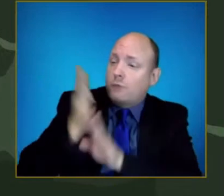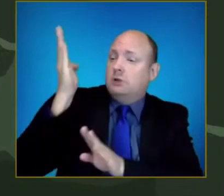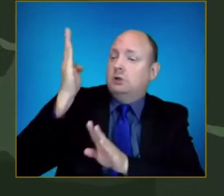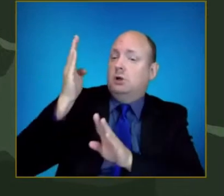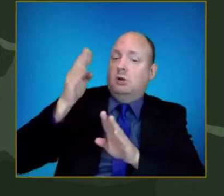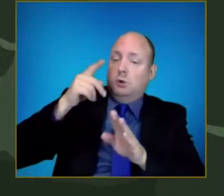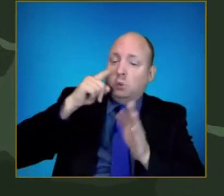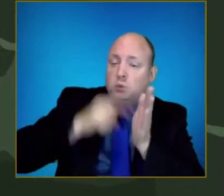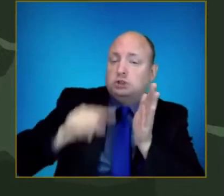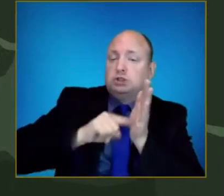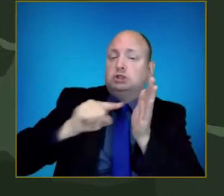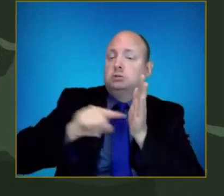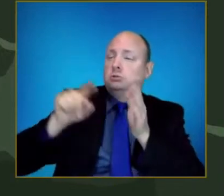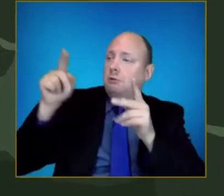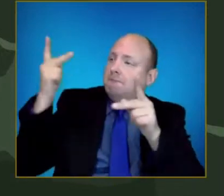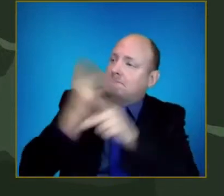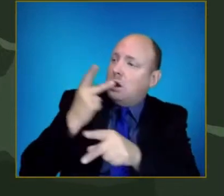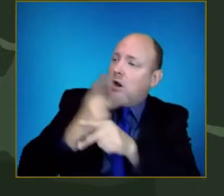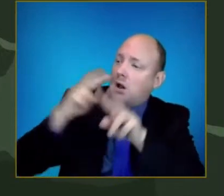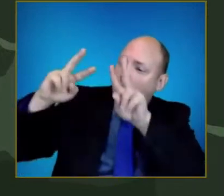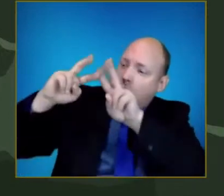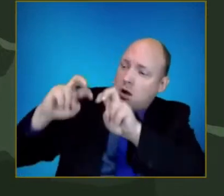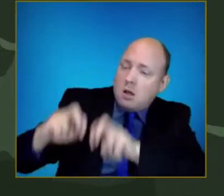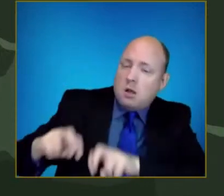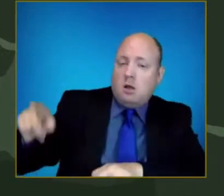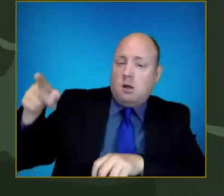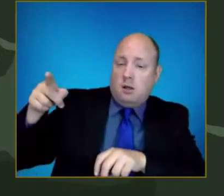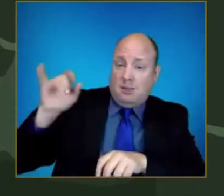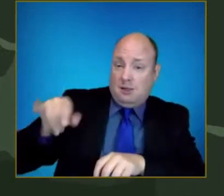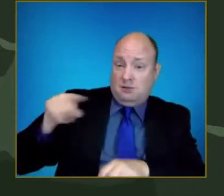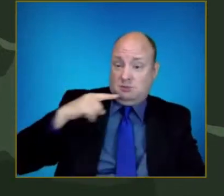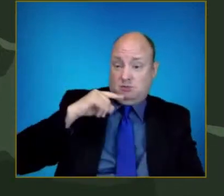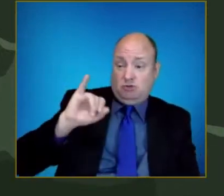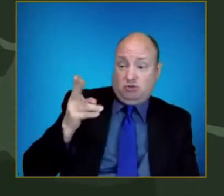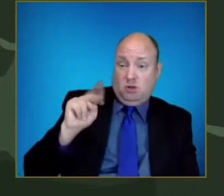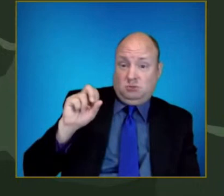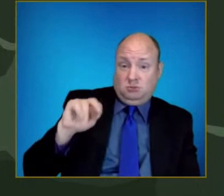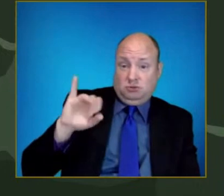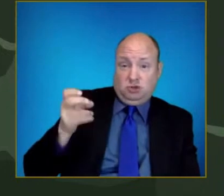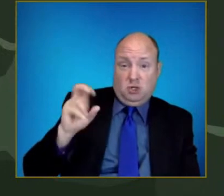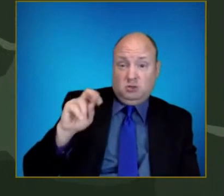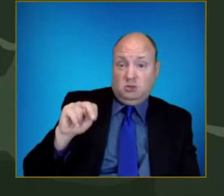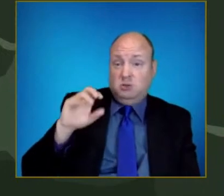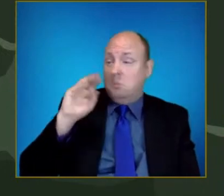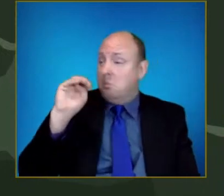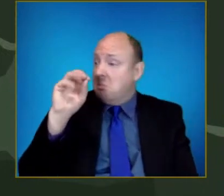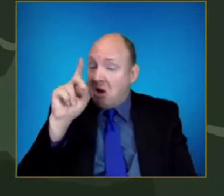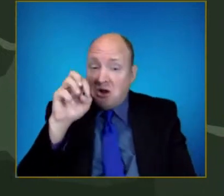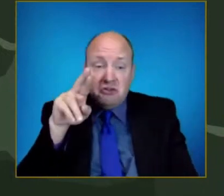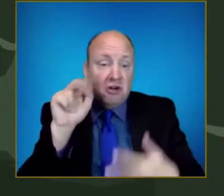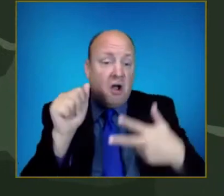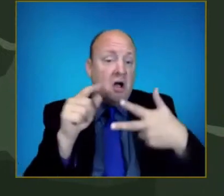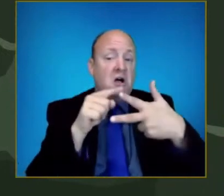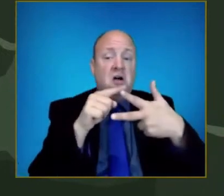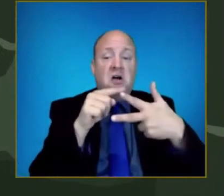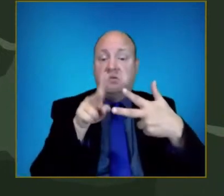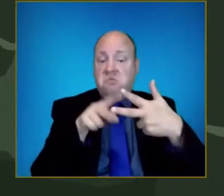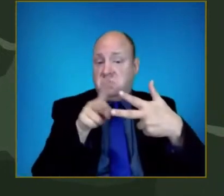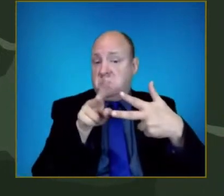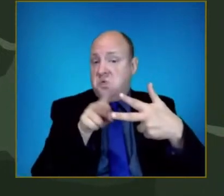whether those of us who got a J&J vaccine or frankly the Moderna will need to be